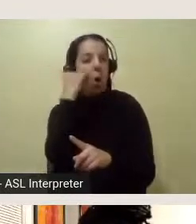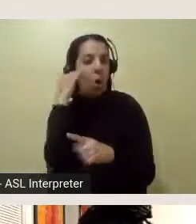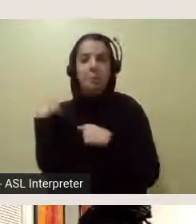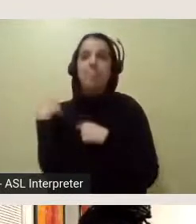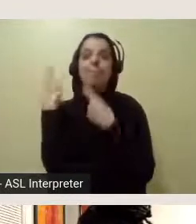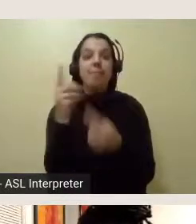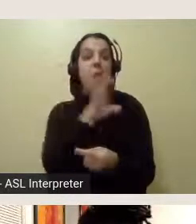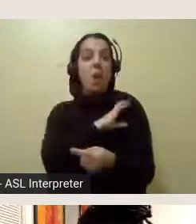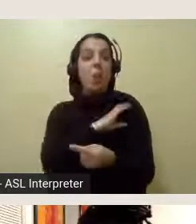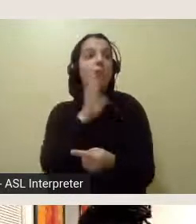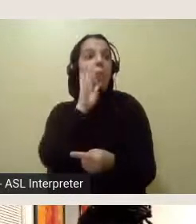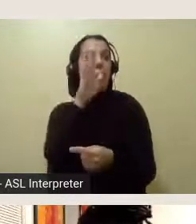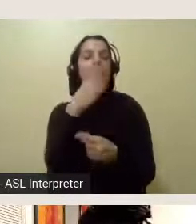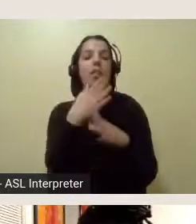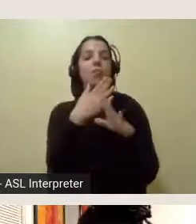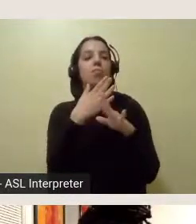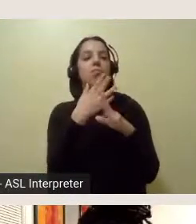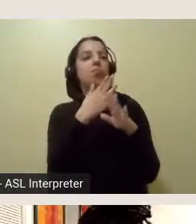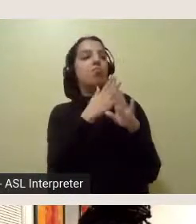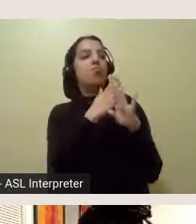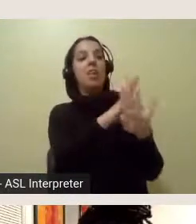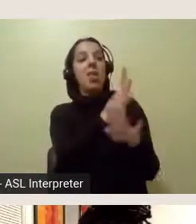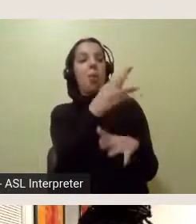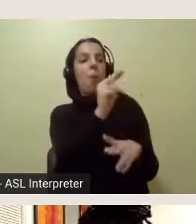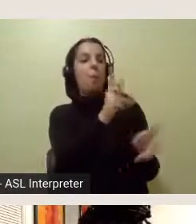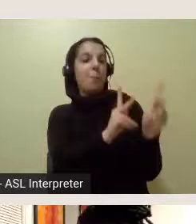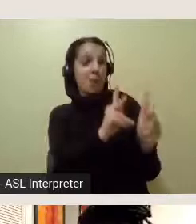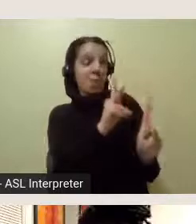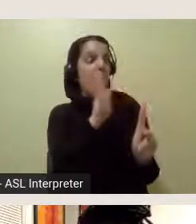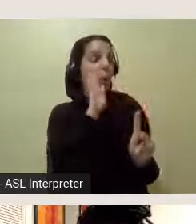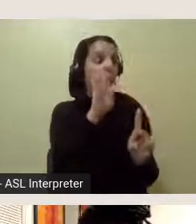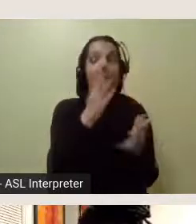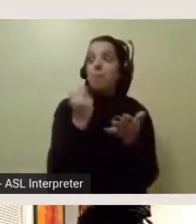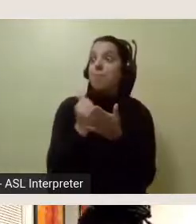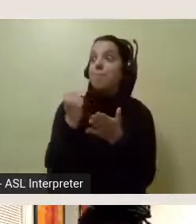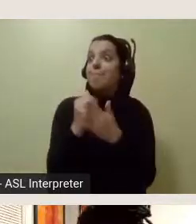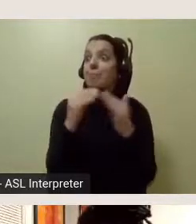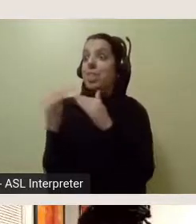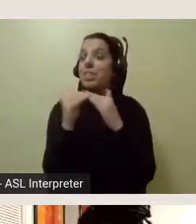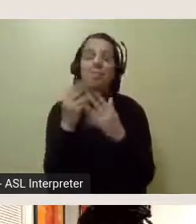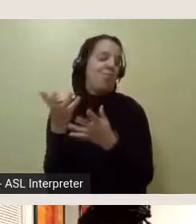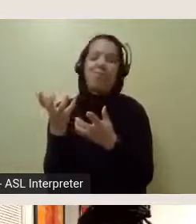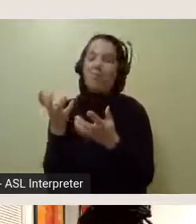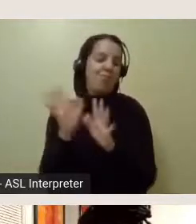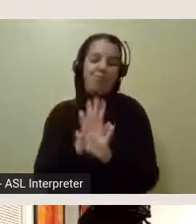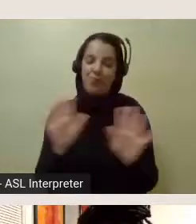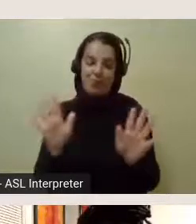but now there's finally a broader conversation about that. So to me, it's a very interesting